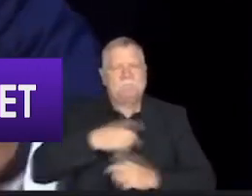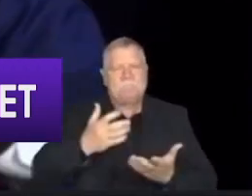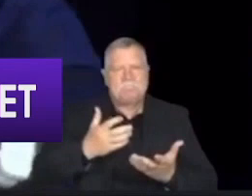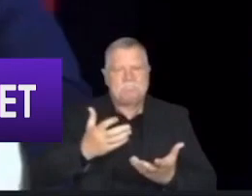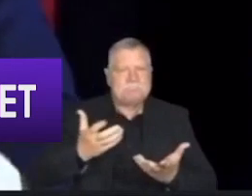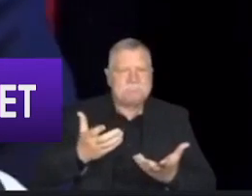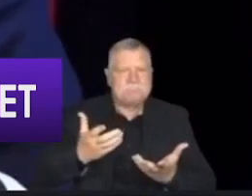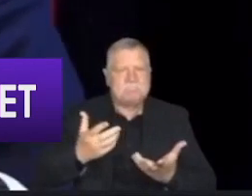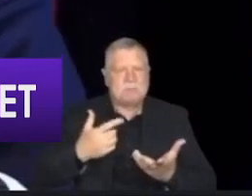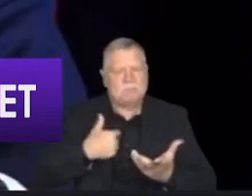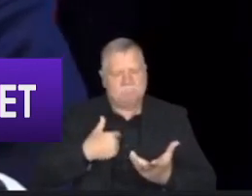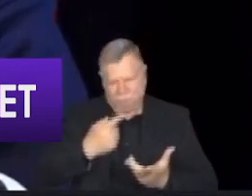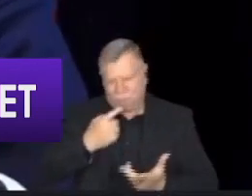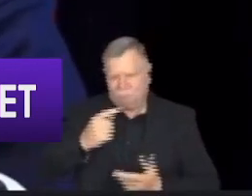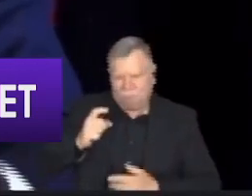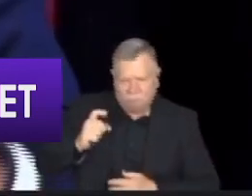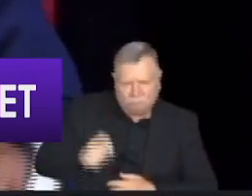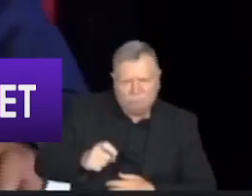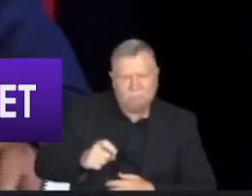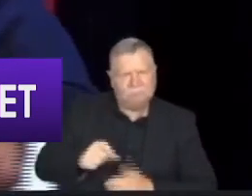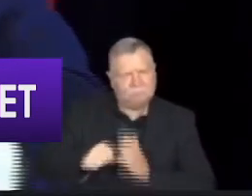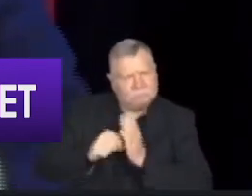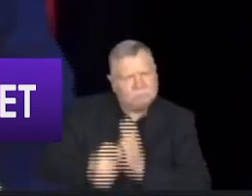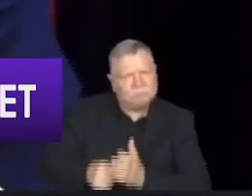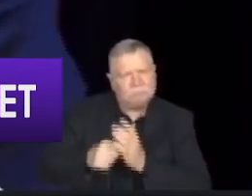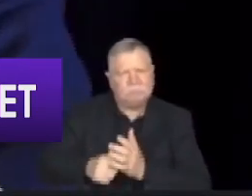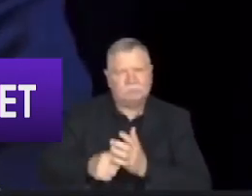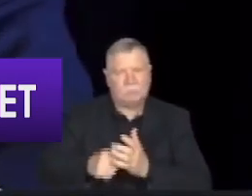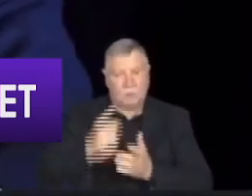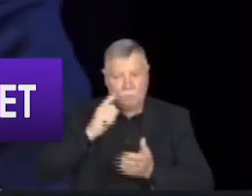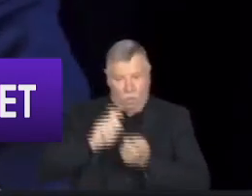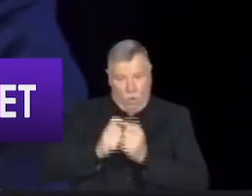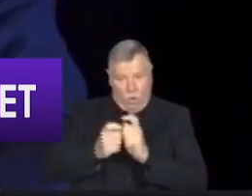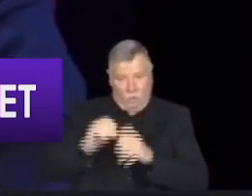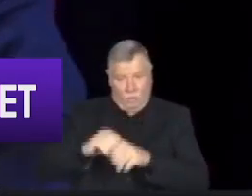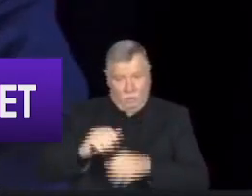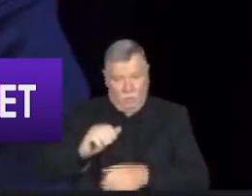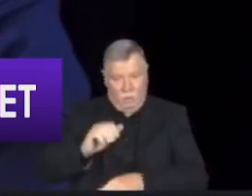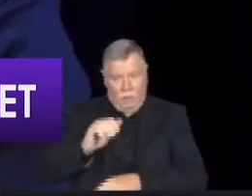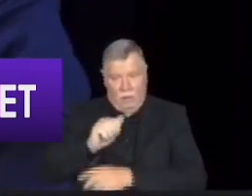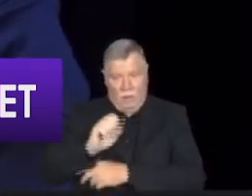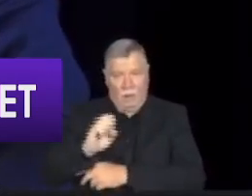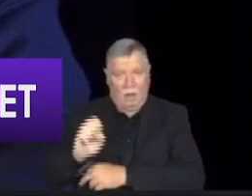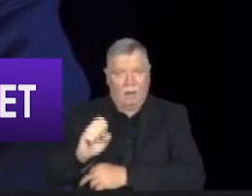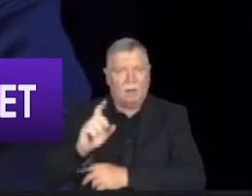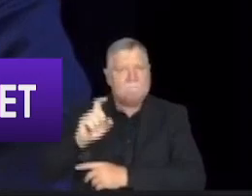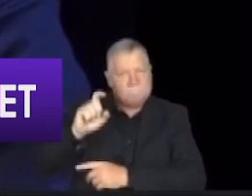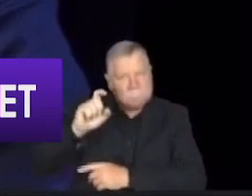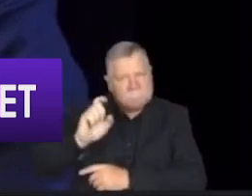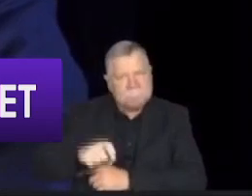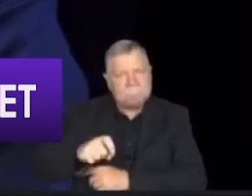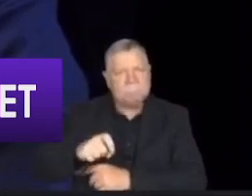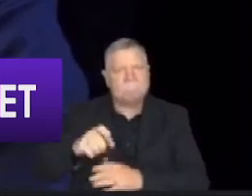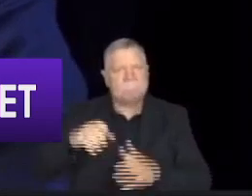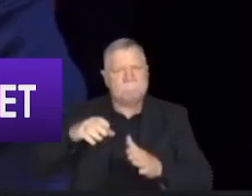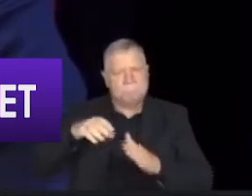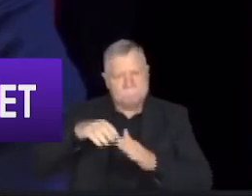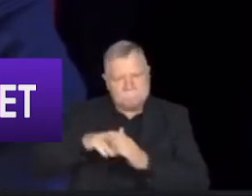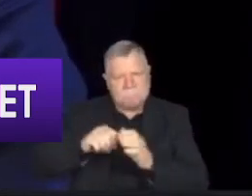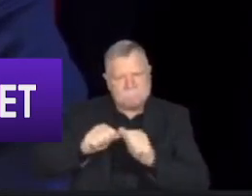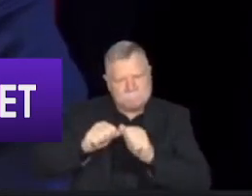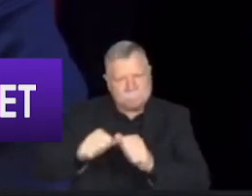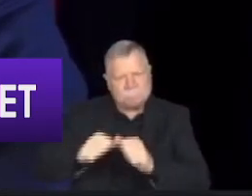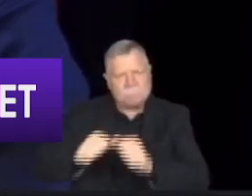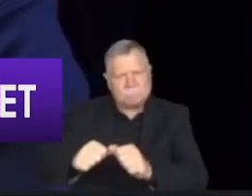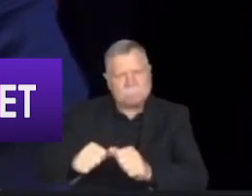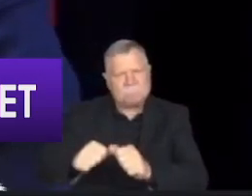Power Authority, Pierluisi defined it as a crucial element of the transformation process of the electrical system, and therefore